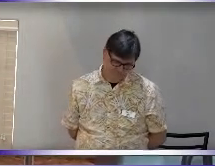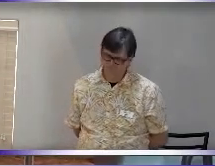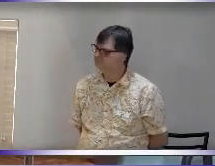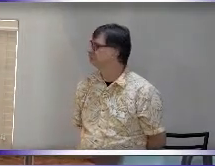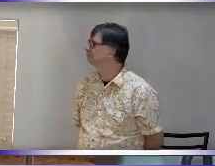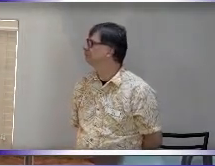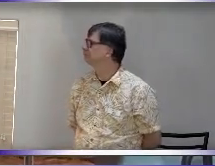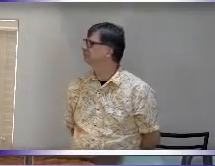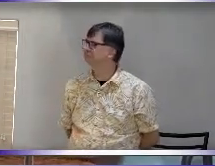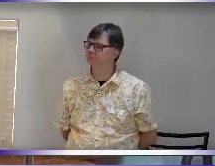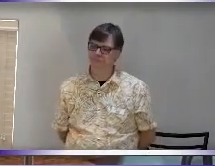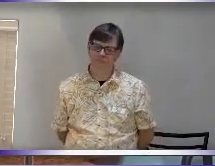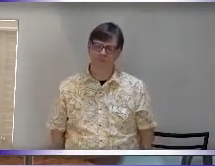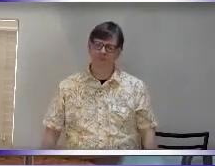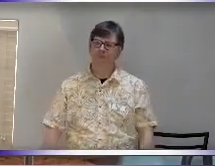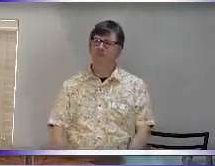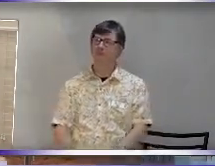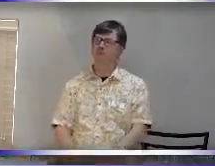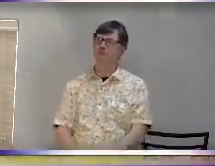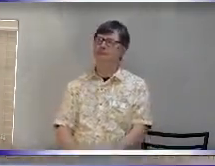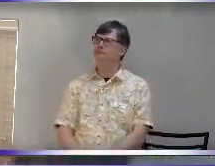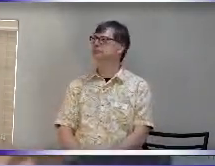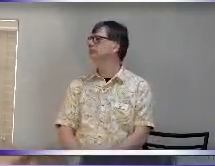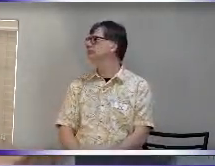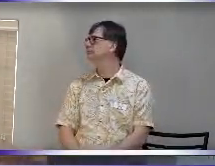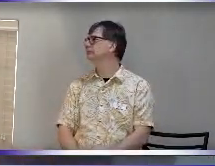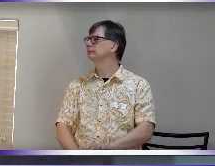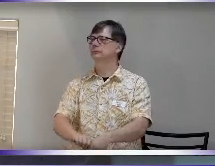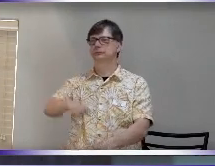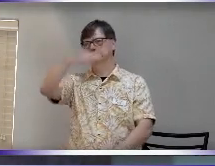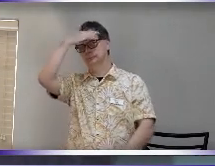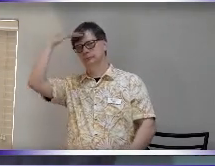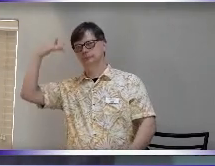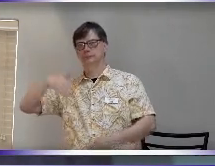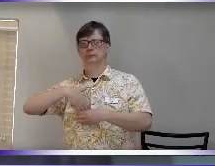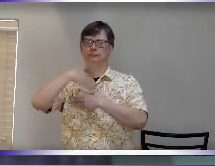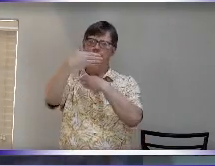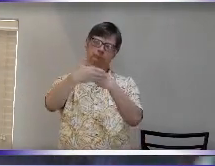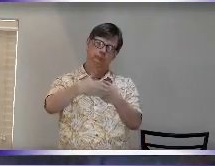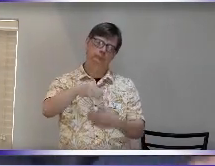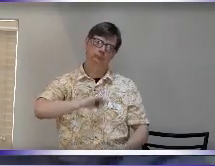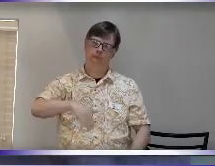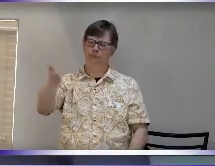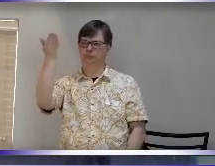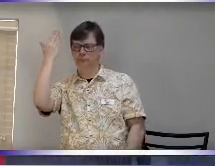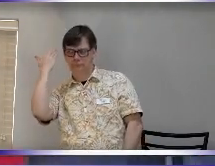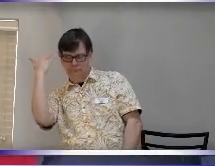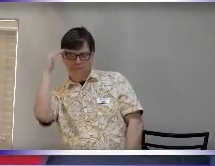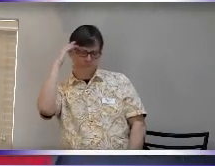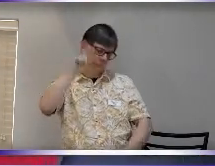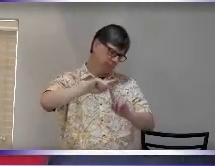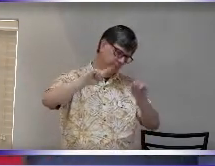Let's see. I'll do it anyway. So as we look out, we saw differences